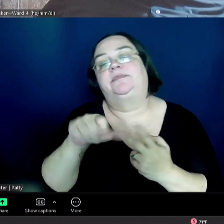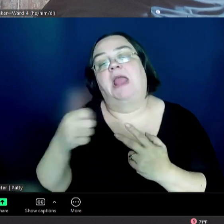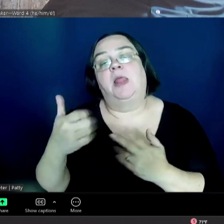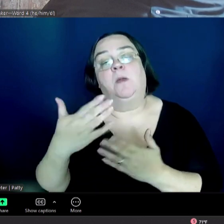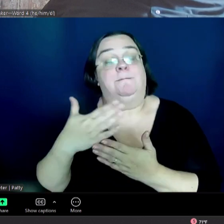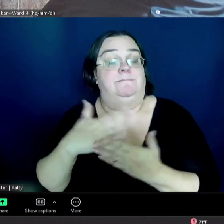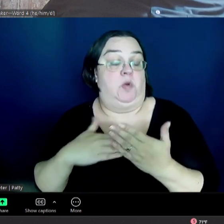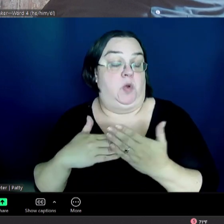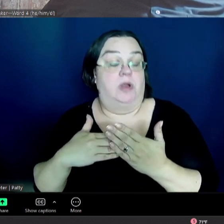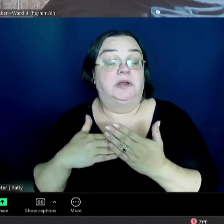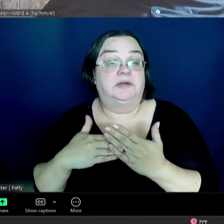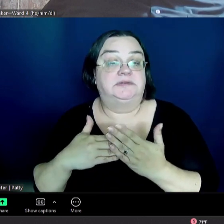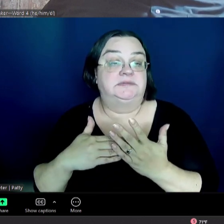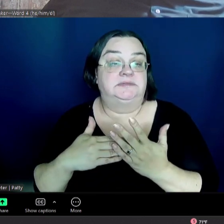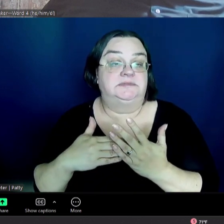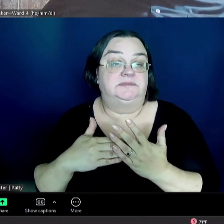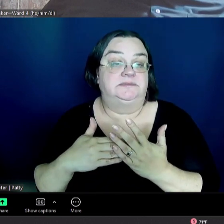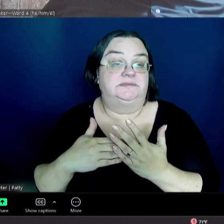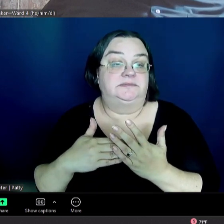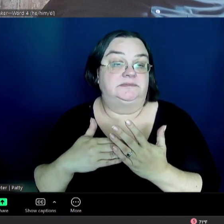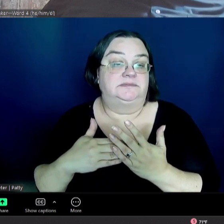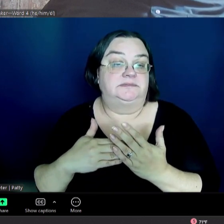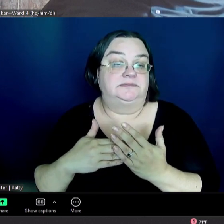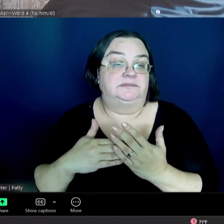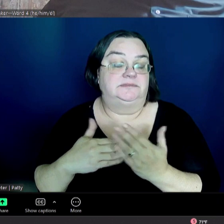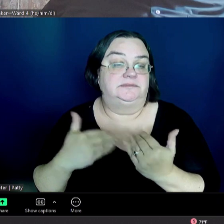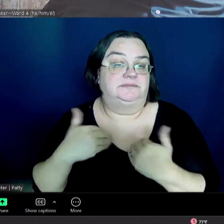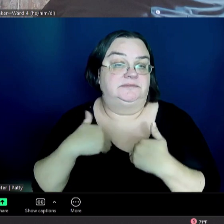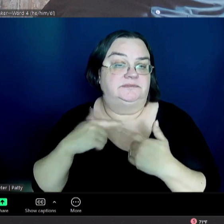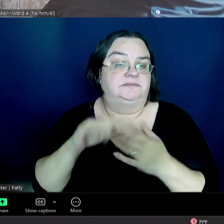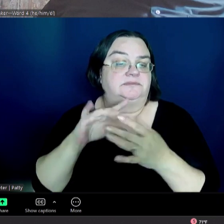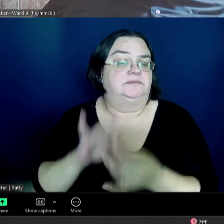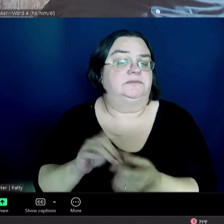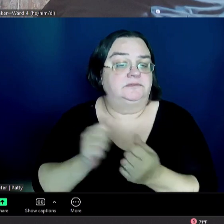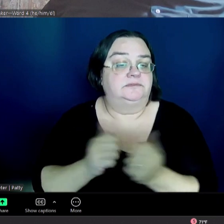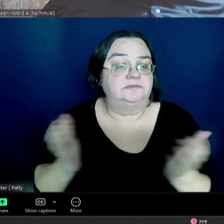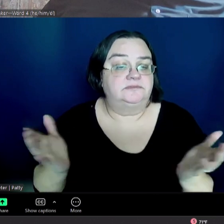was around encouraging warnings for the